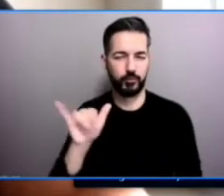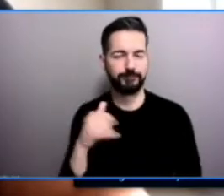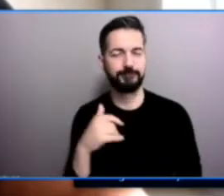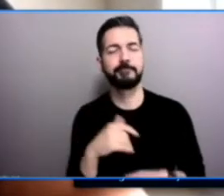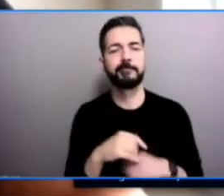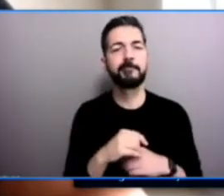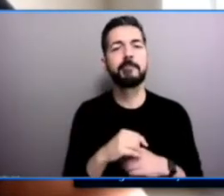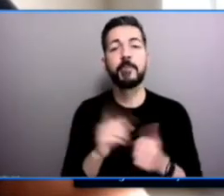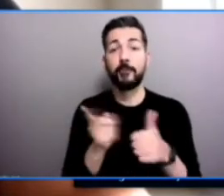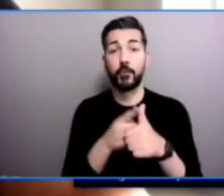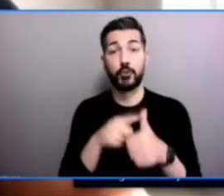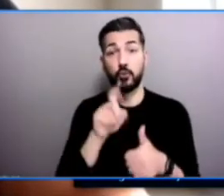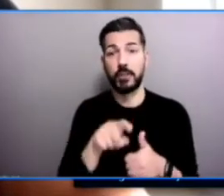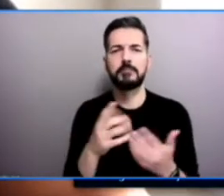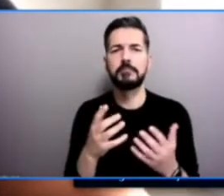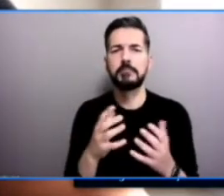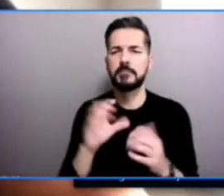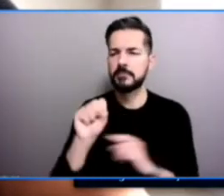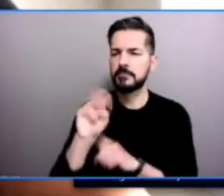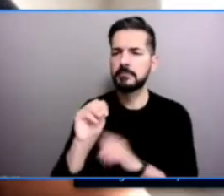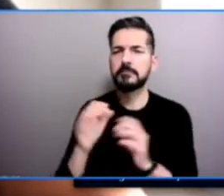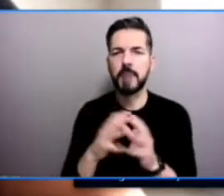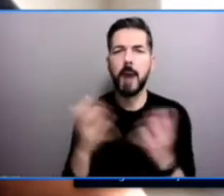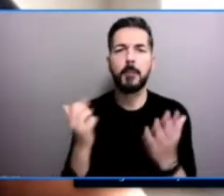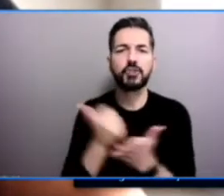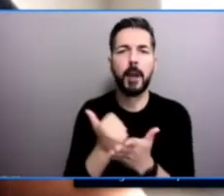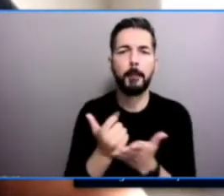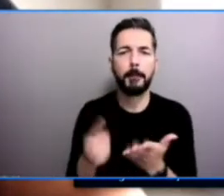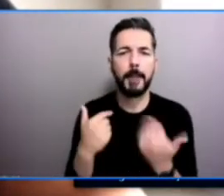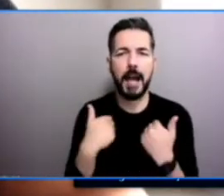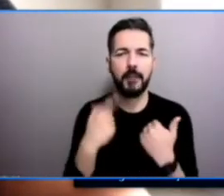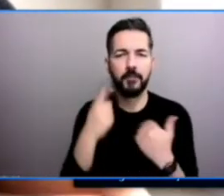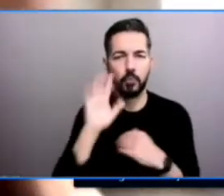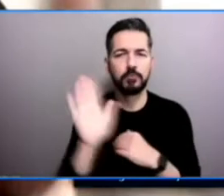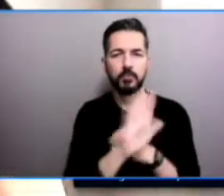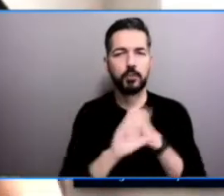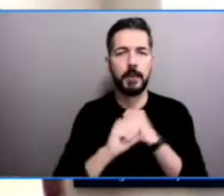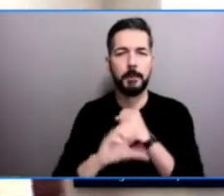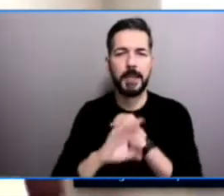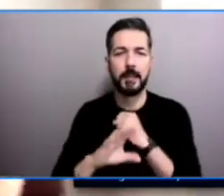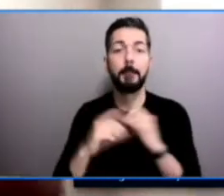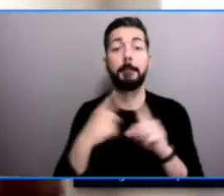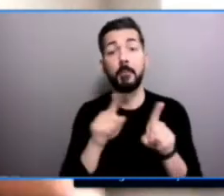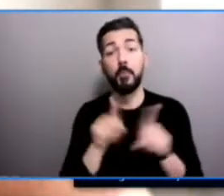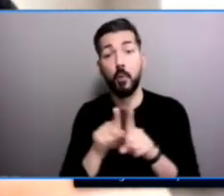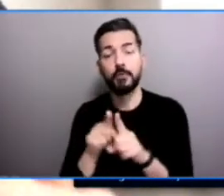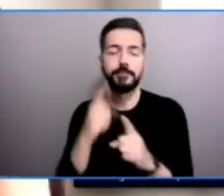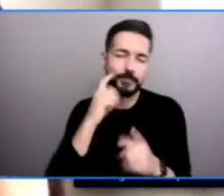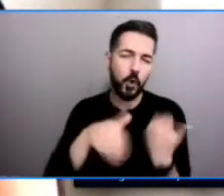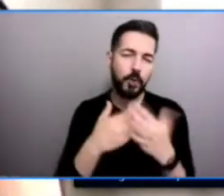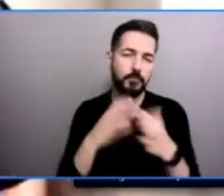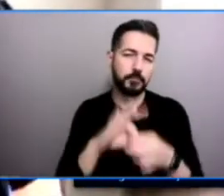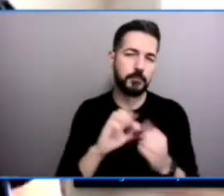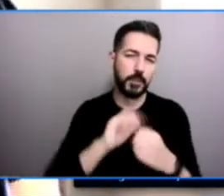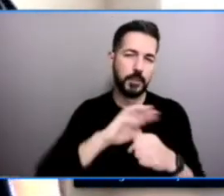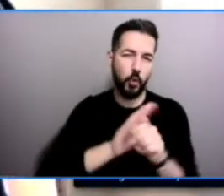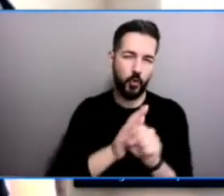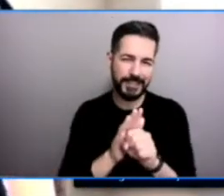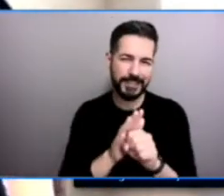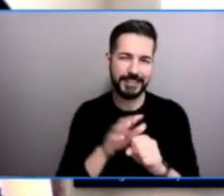disagreement within the progressive community about what the approach is. And we don't have that type of time to waste. We just